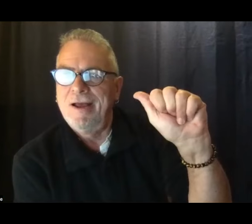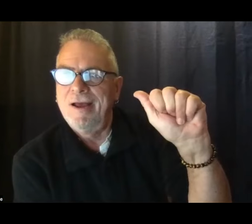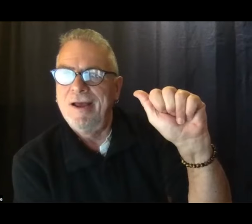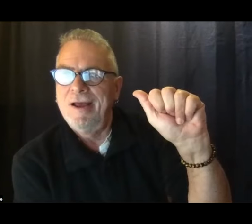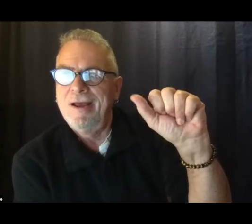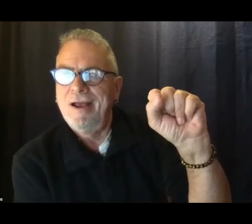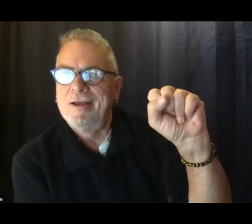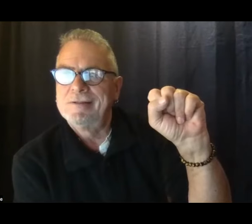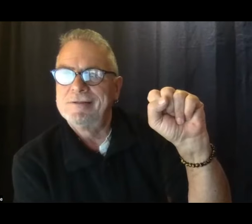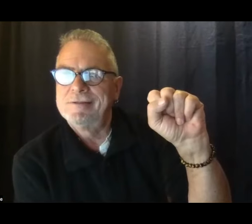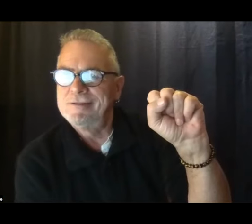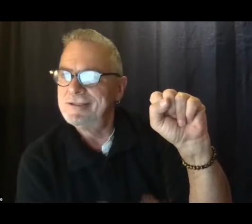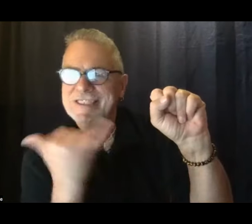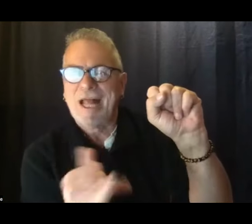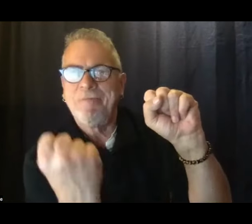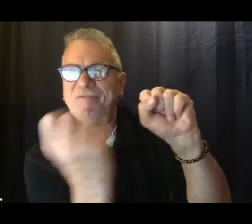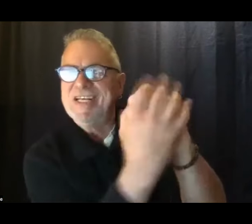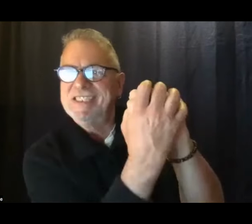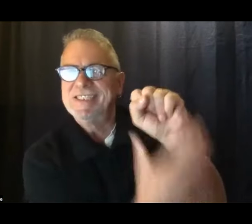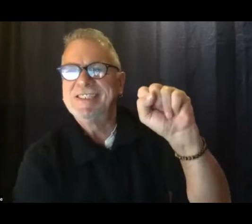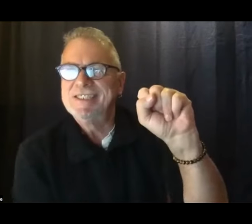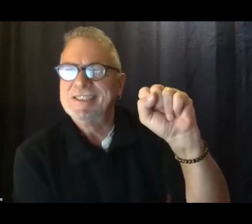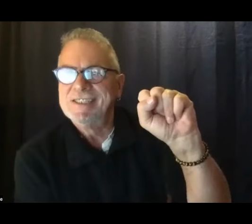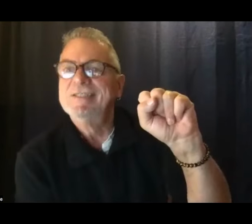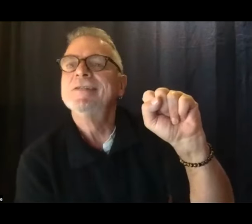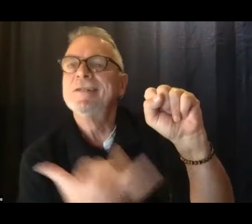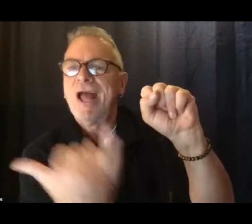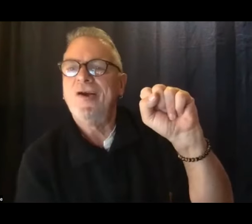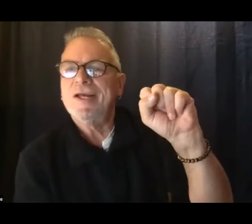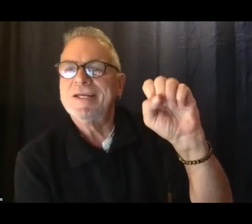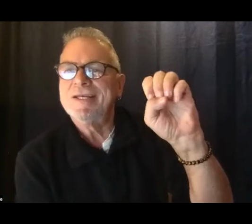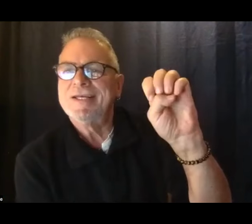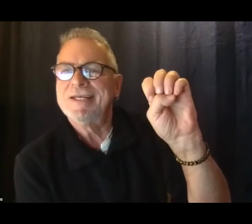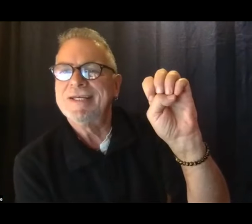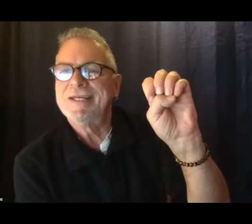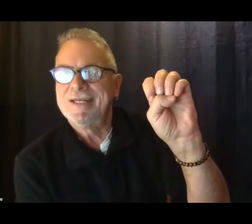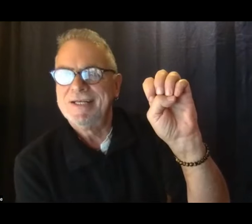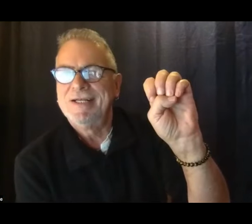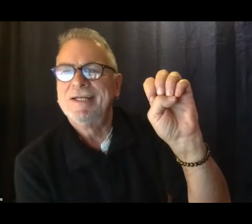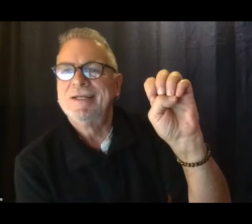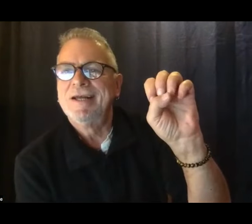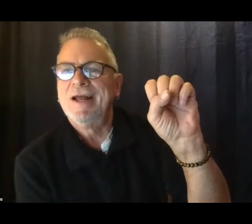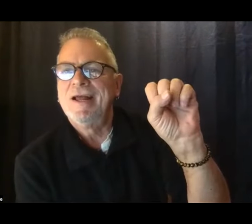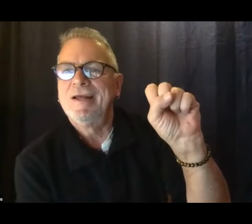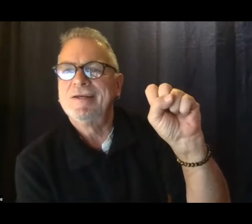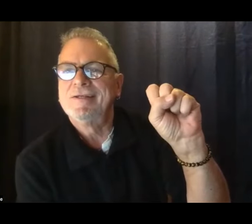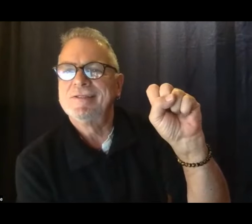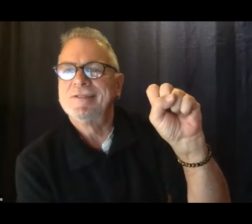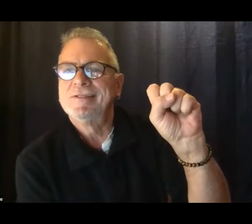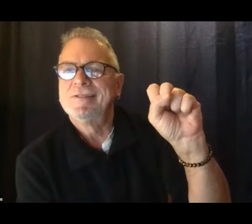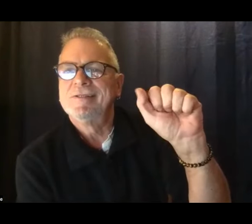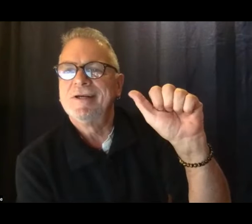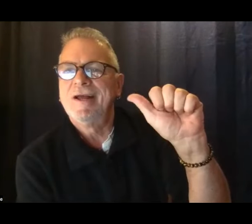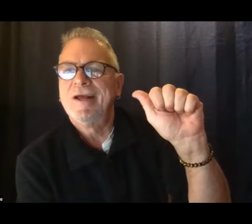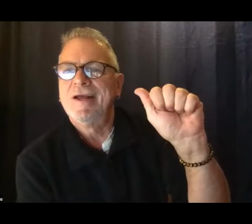S, A, S. Same thing. The fist itself is still there. Now the E, just